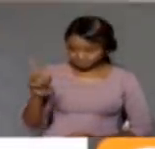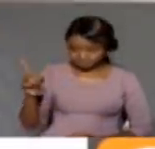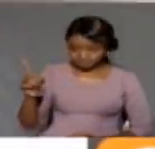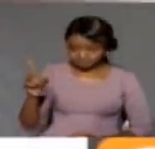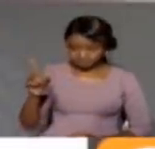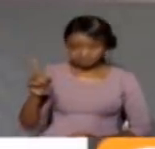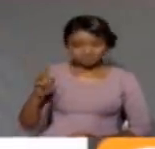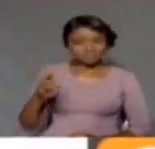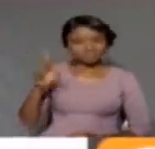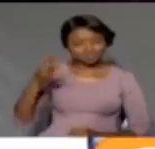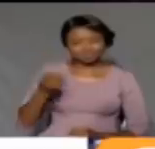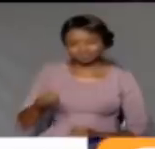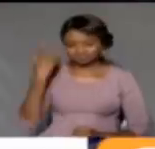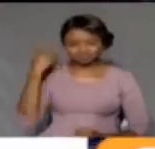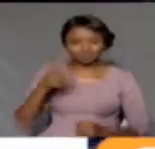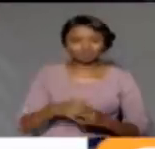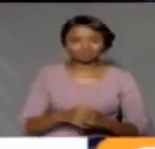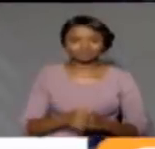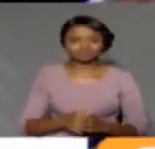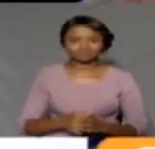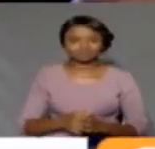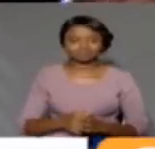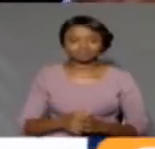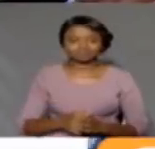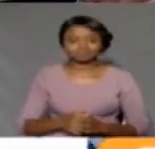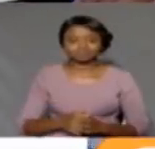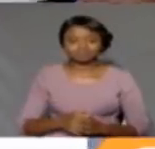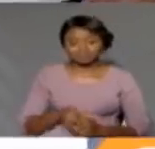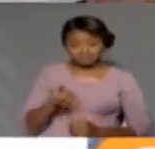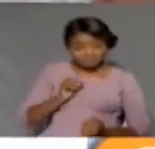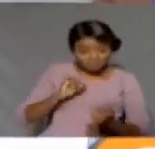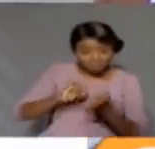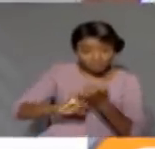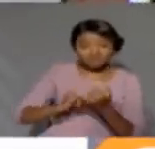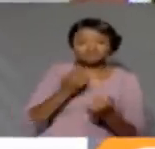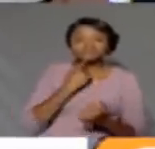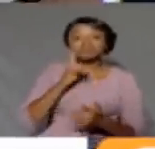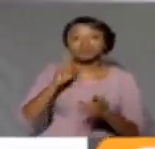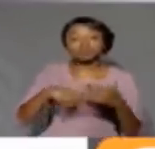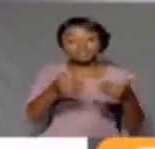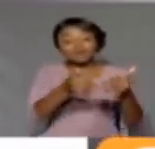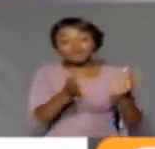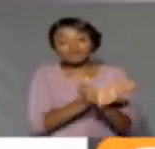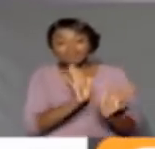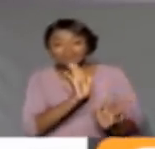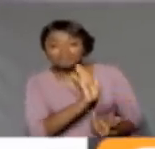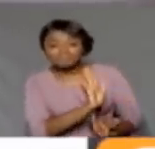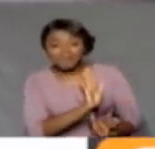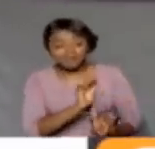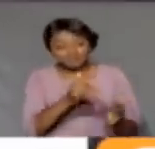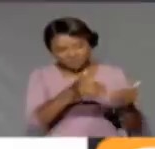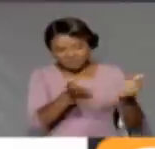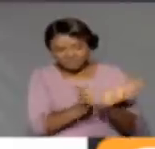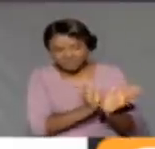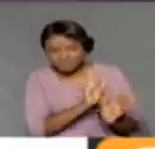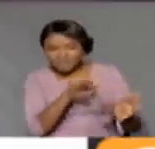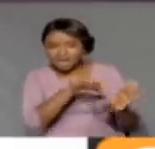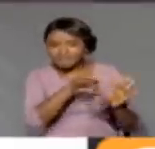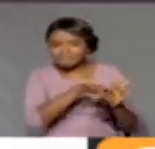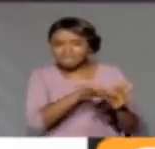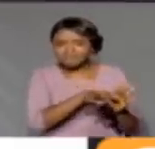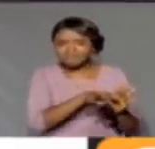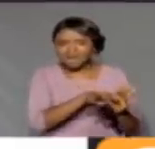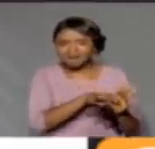your days are also numbered. A defiant Wairimu blaming the family of her late husband. Their family members were purporting